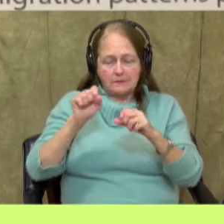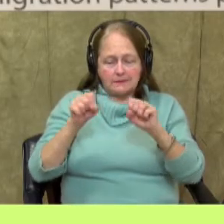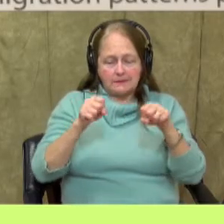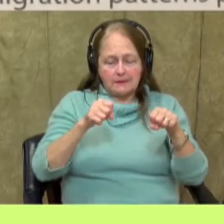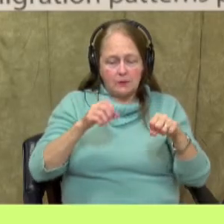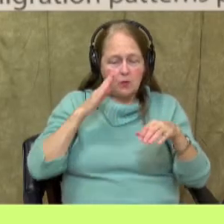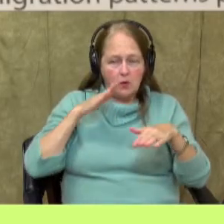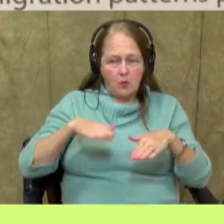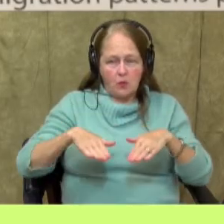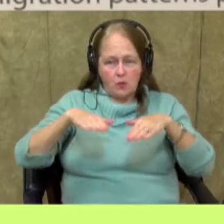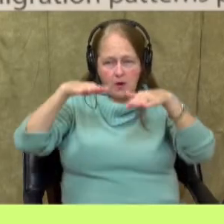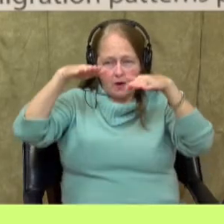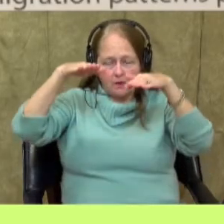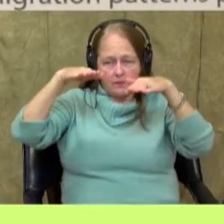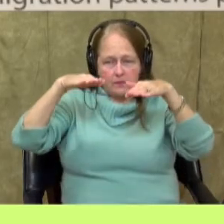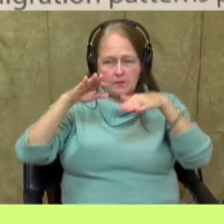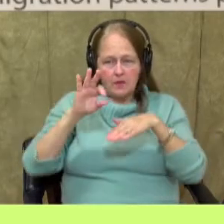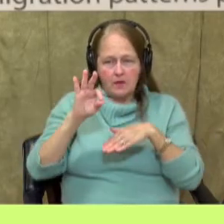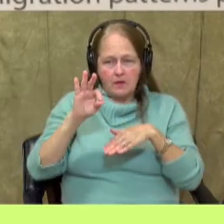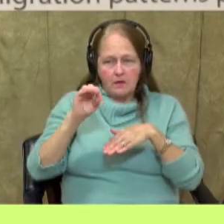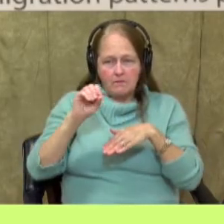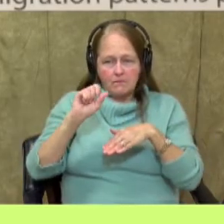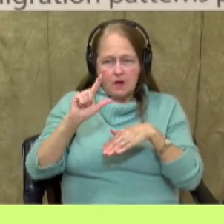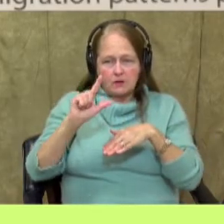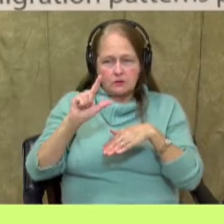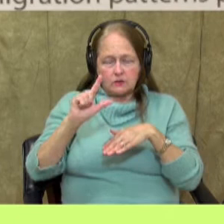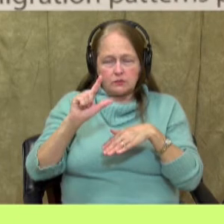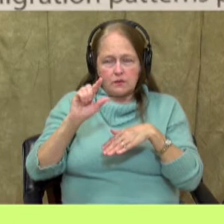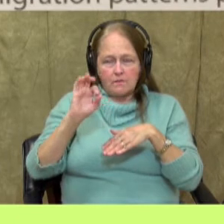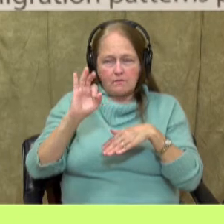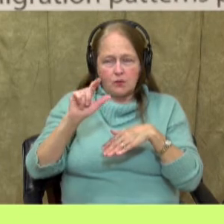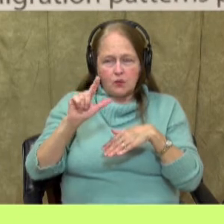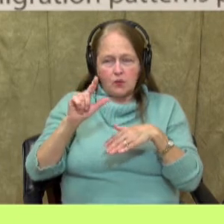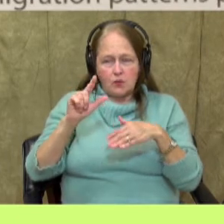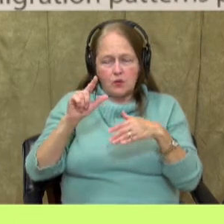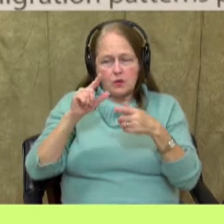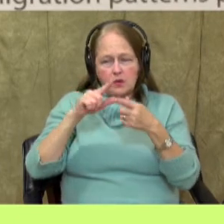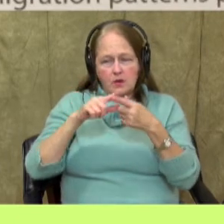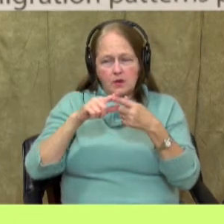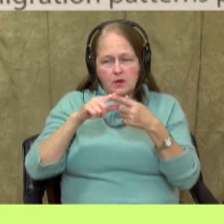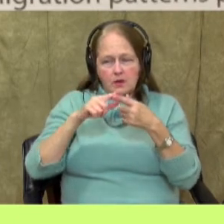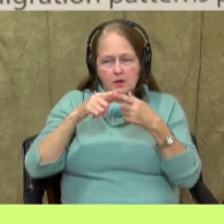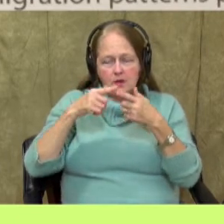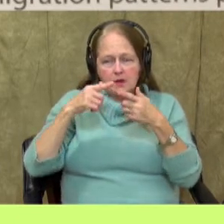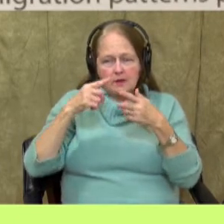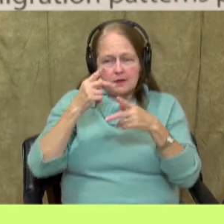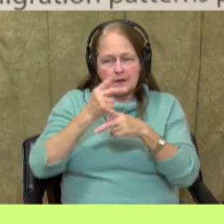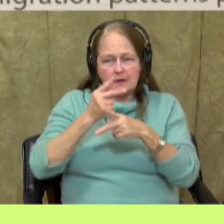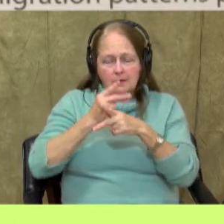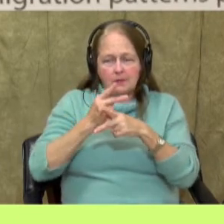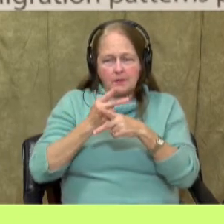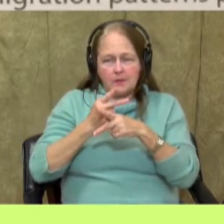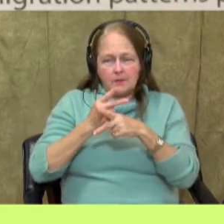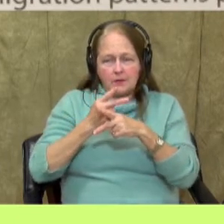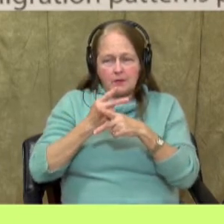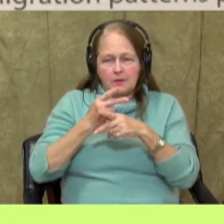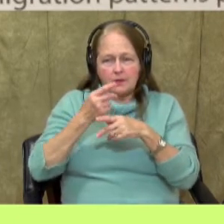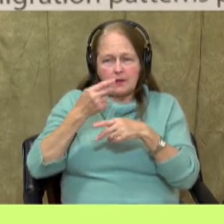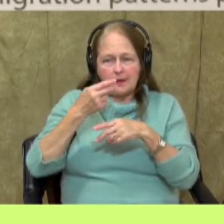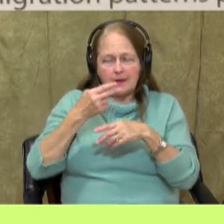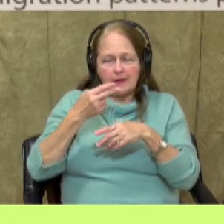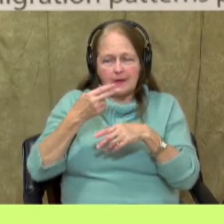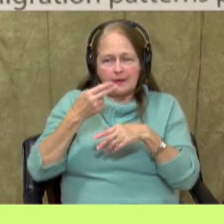one. It says fossil fuel emissions release heat-trapping gases into the atmosphere. The additional heat